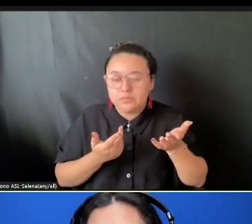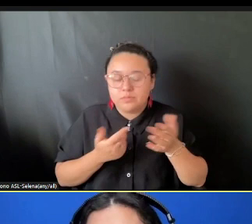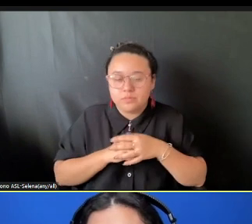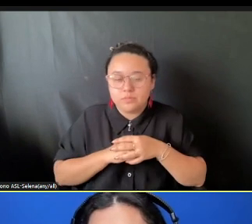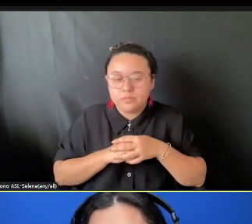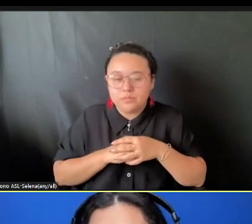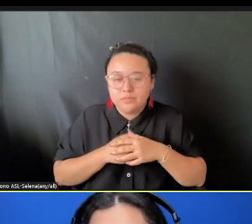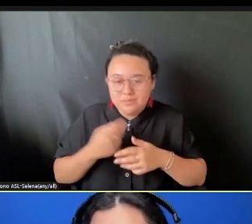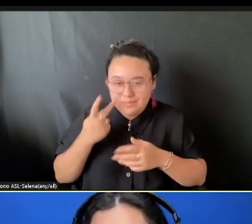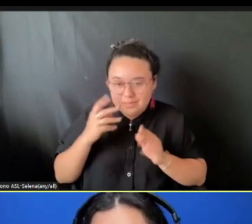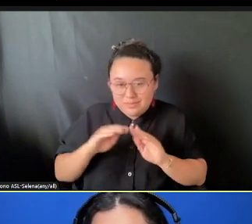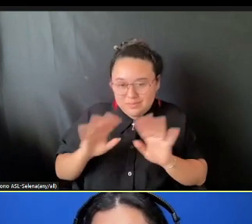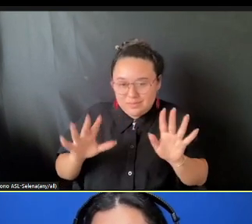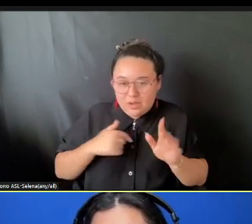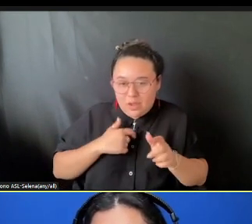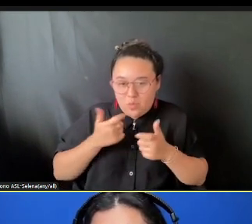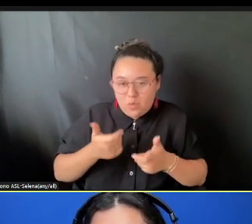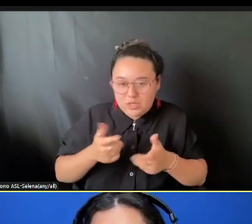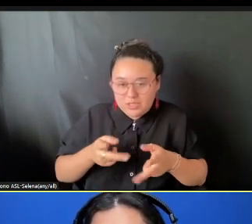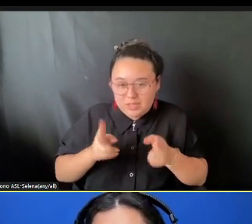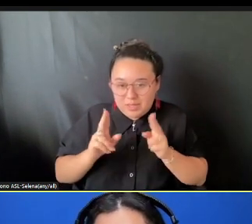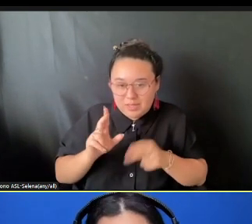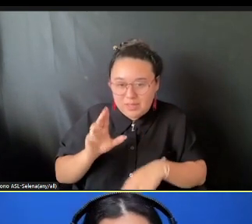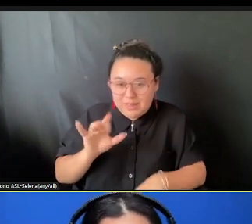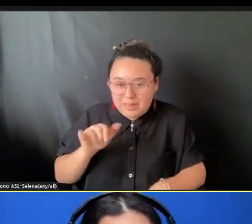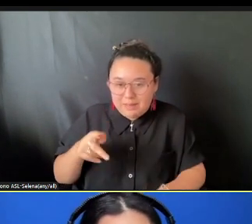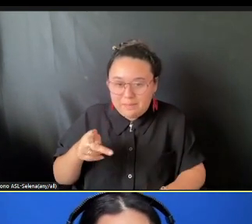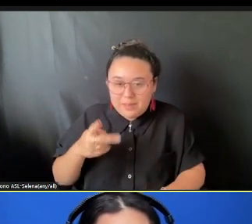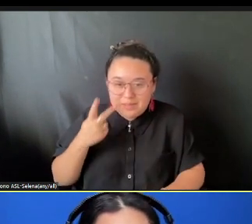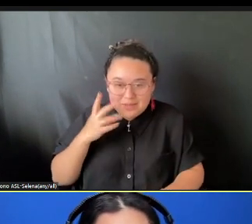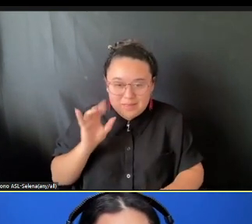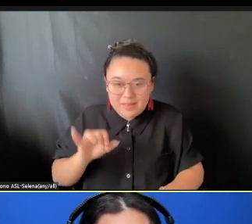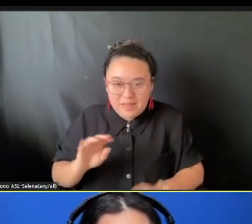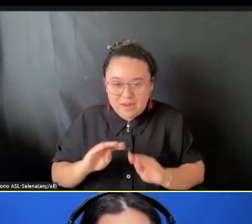And I see that when I watch these clips, right? I see